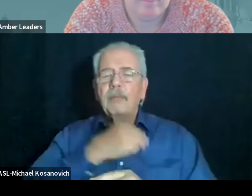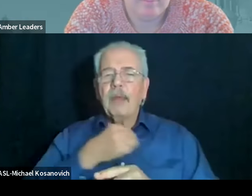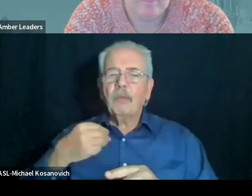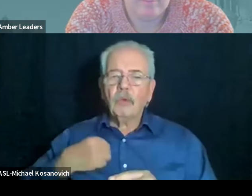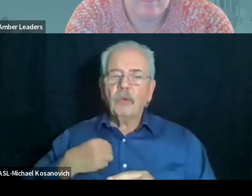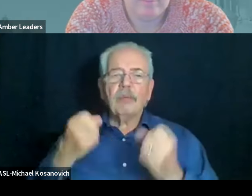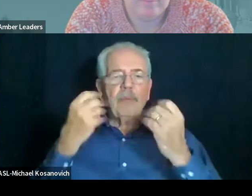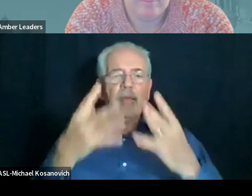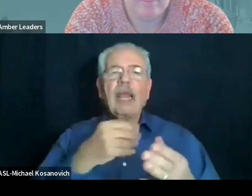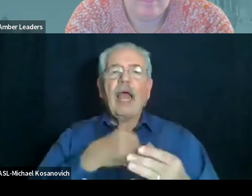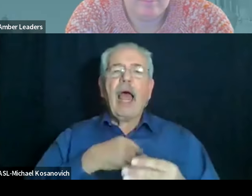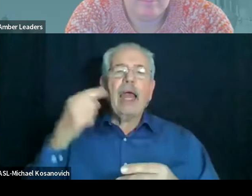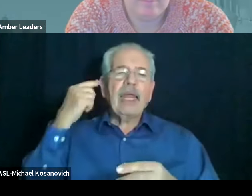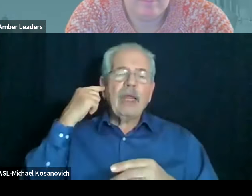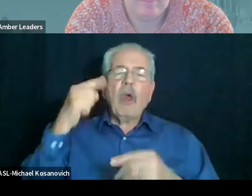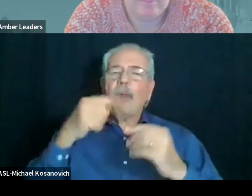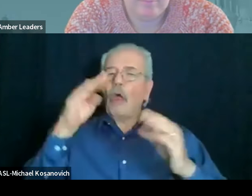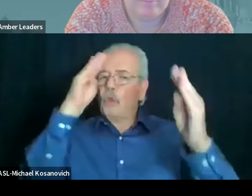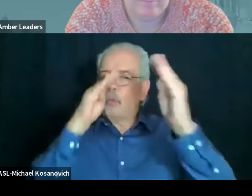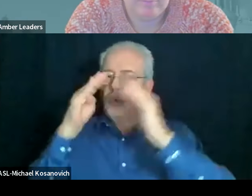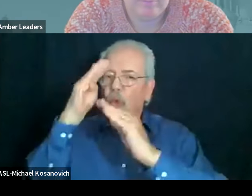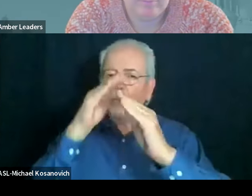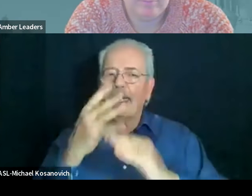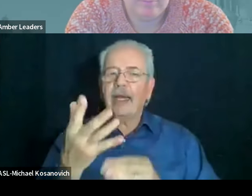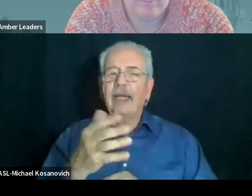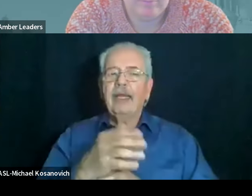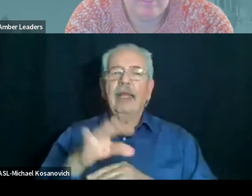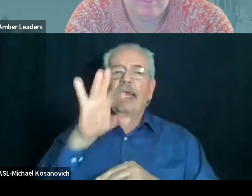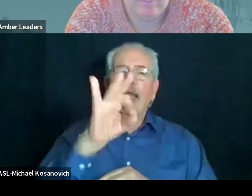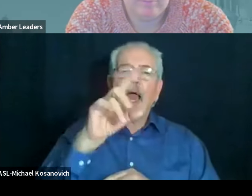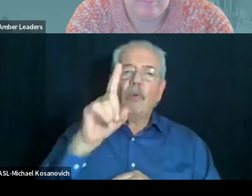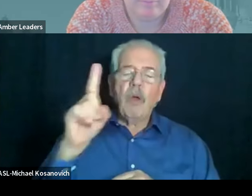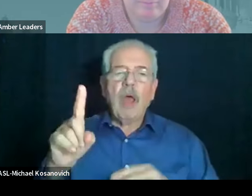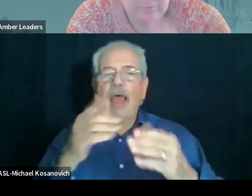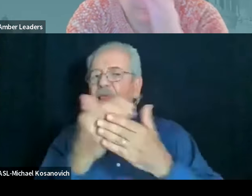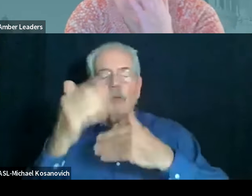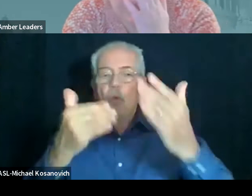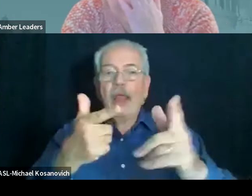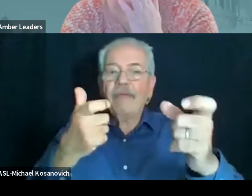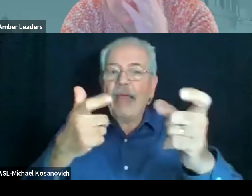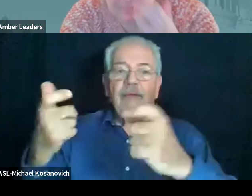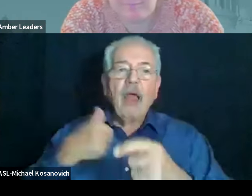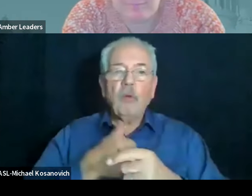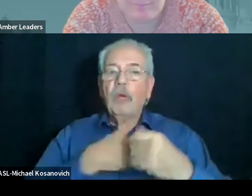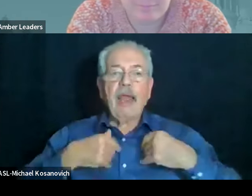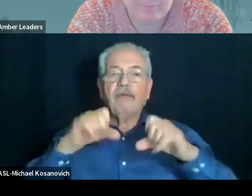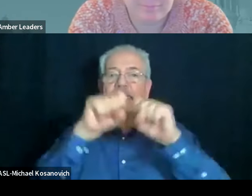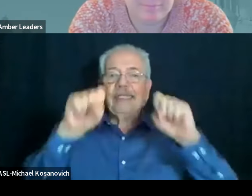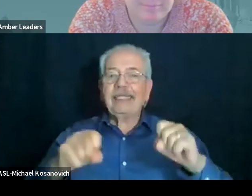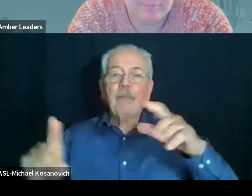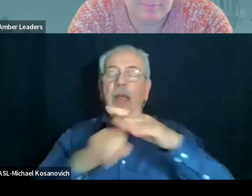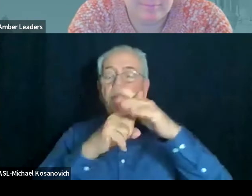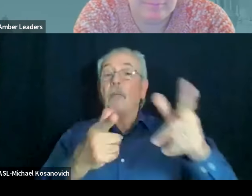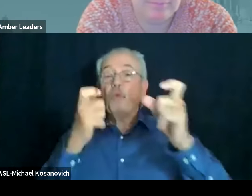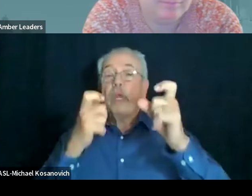about just the real worry around 988 and 911, and things are moving quickly, right? We have the system coming quick,